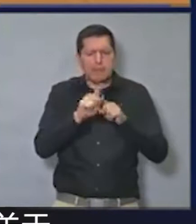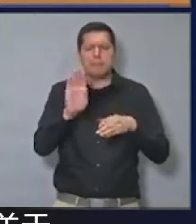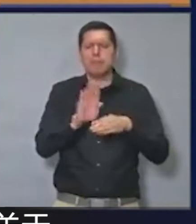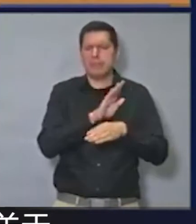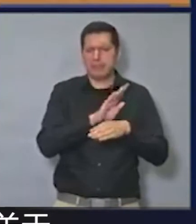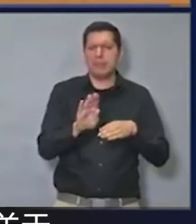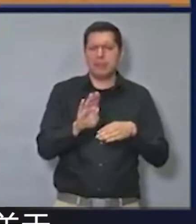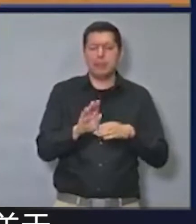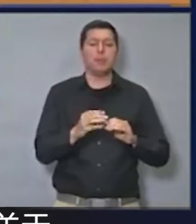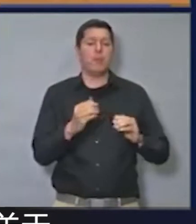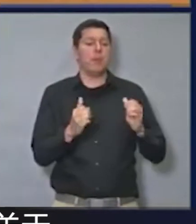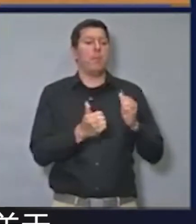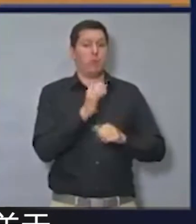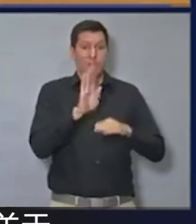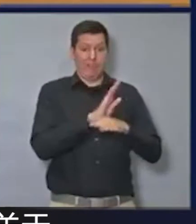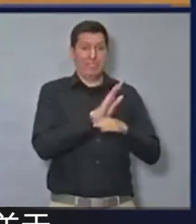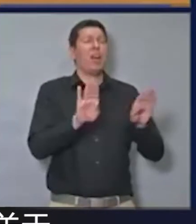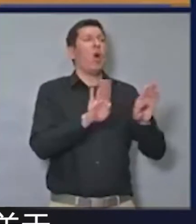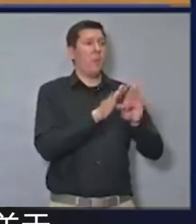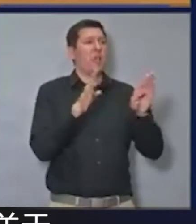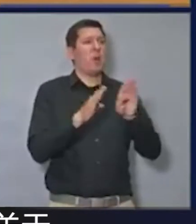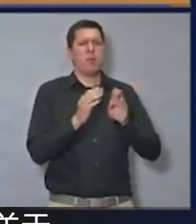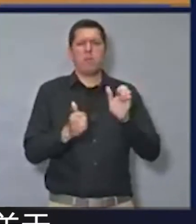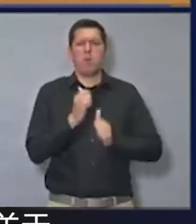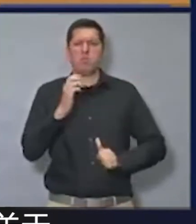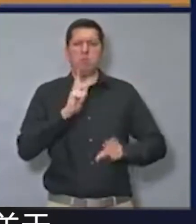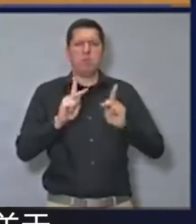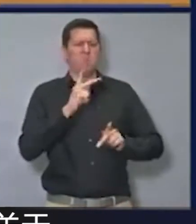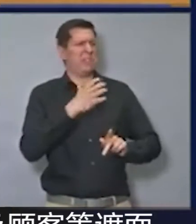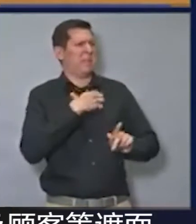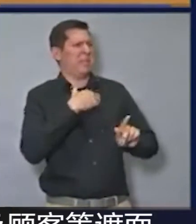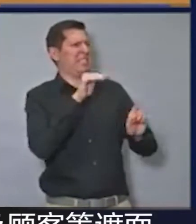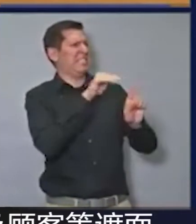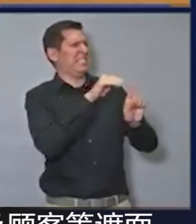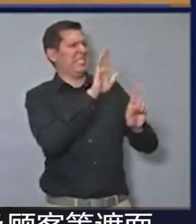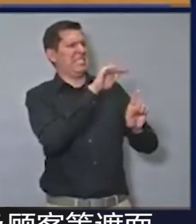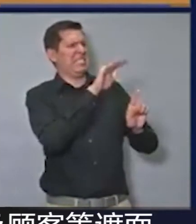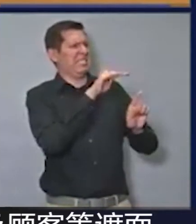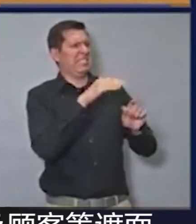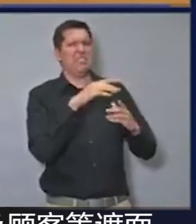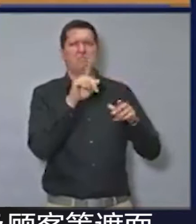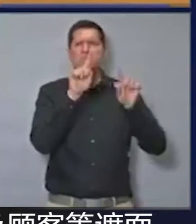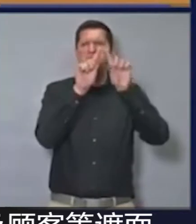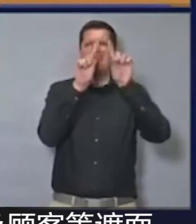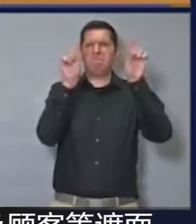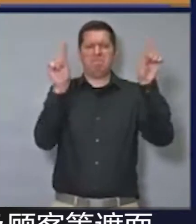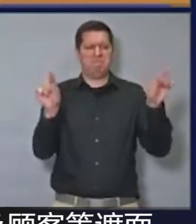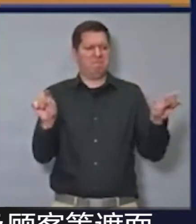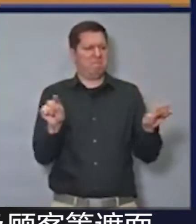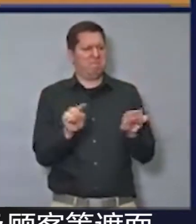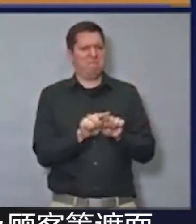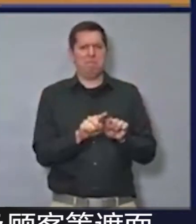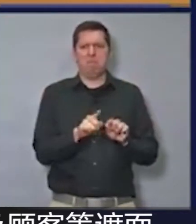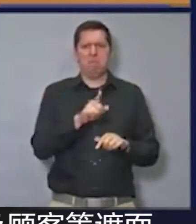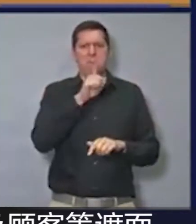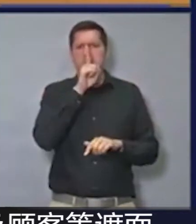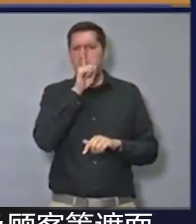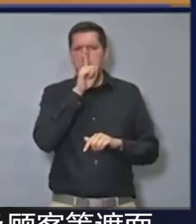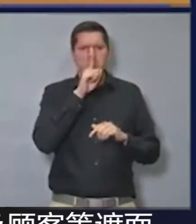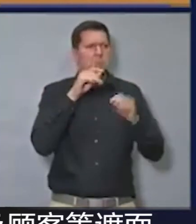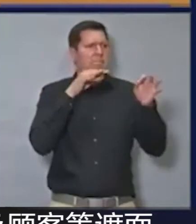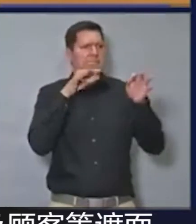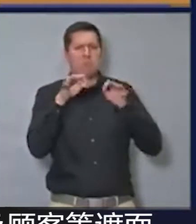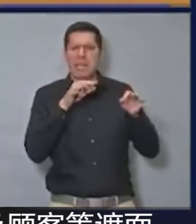have reopened, the most common complaints we've received are around businesses not posting and completing the infection